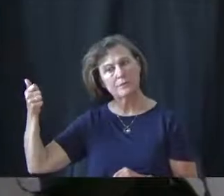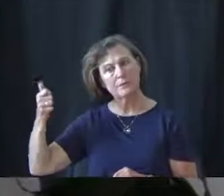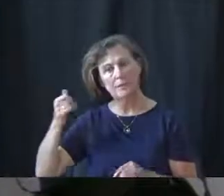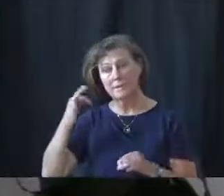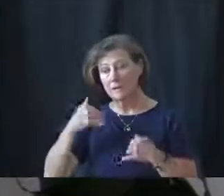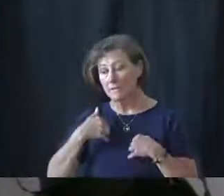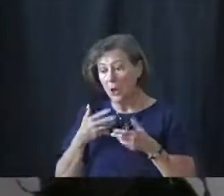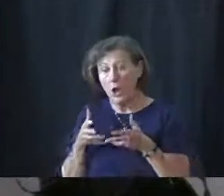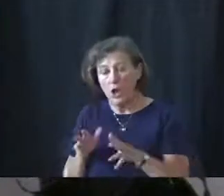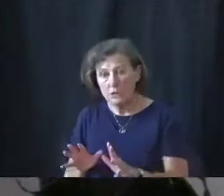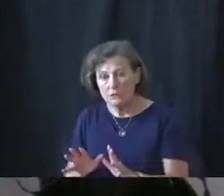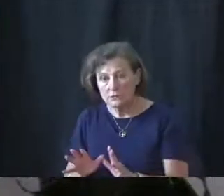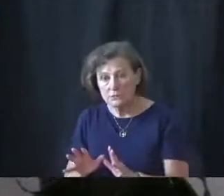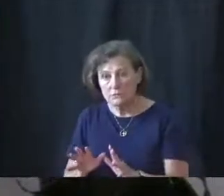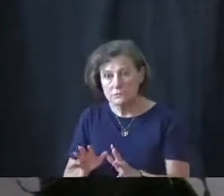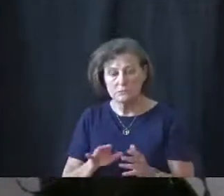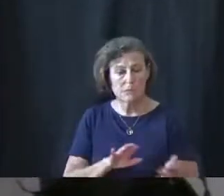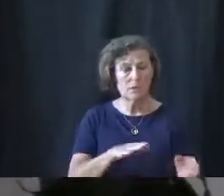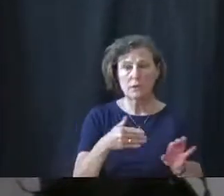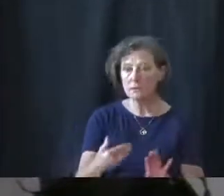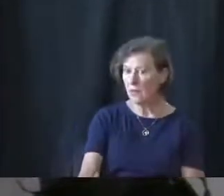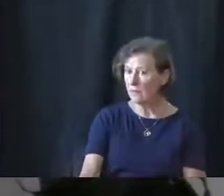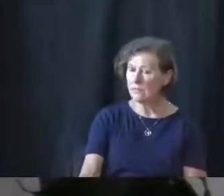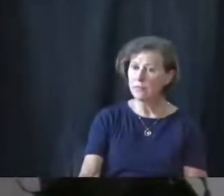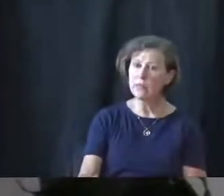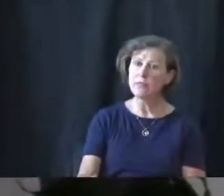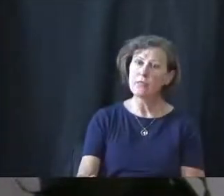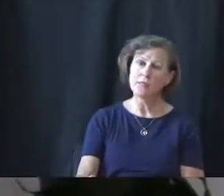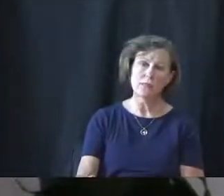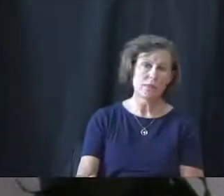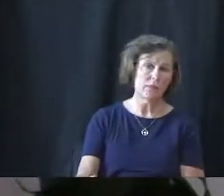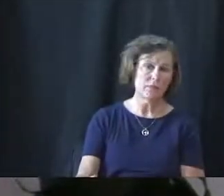loss, a death.